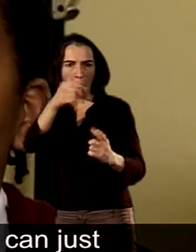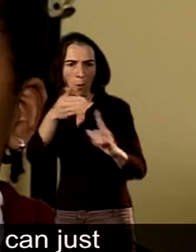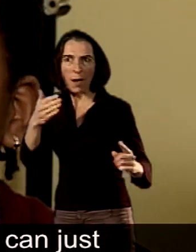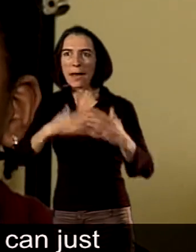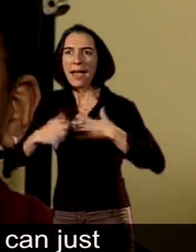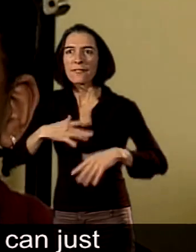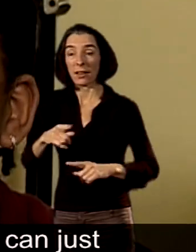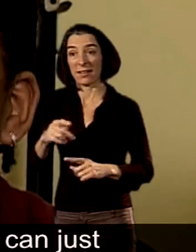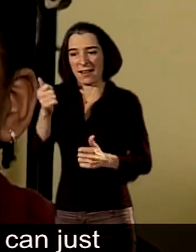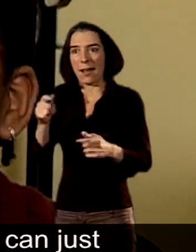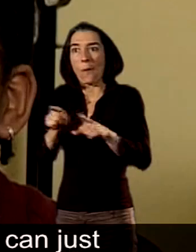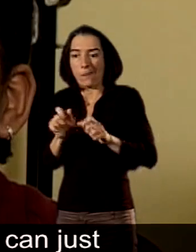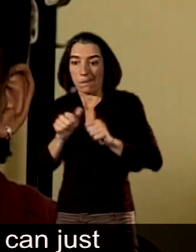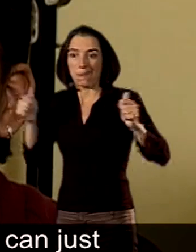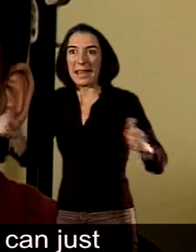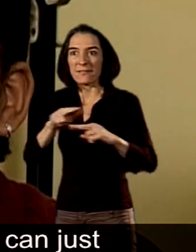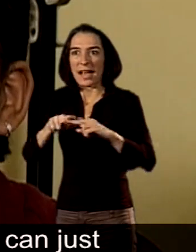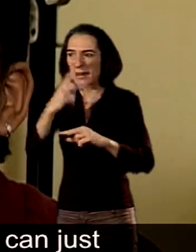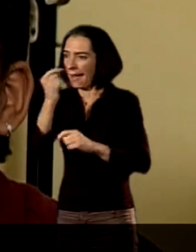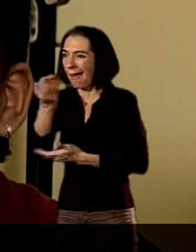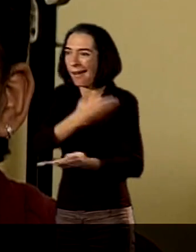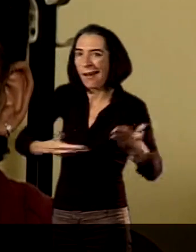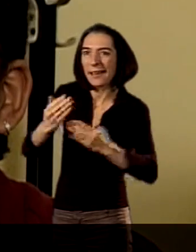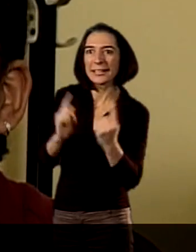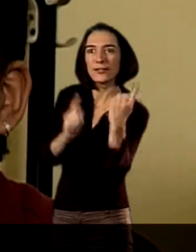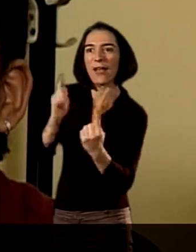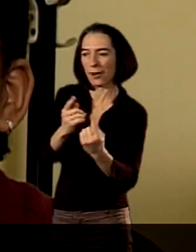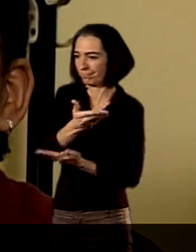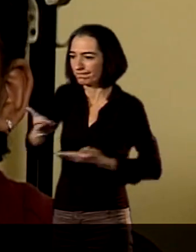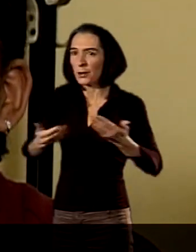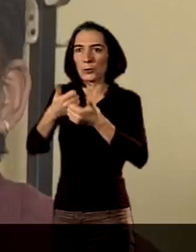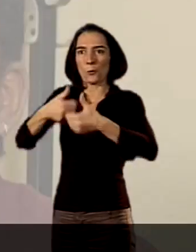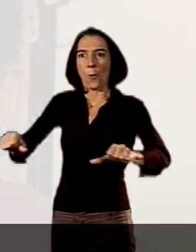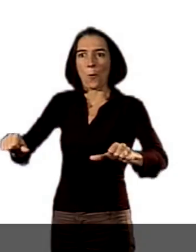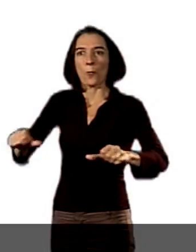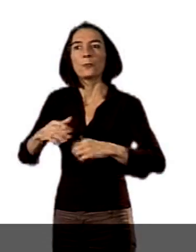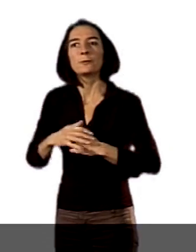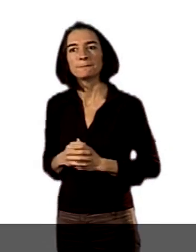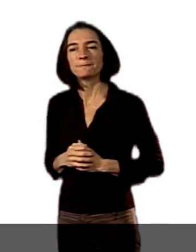we're one big family, so we can just all tell each other anything, we'll all sort it out together.